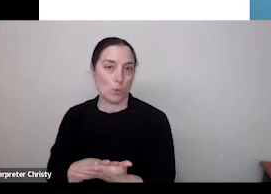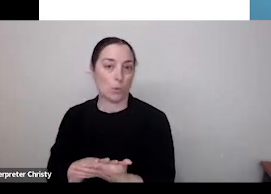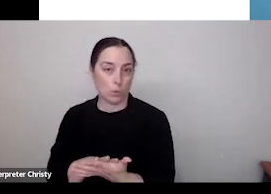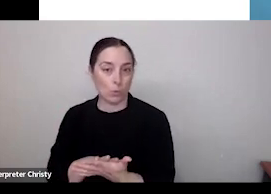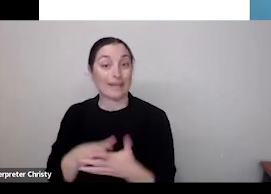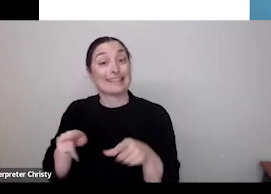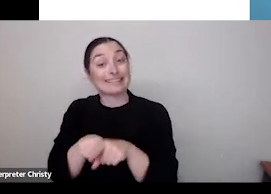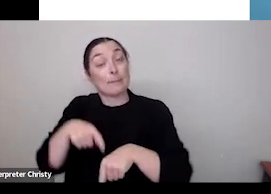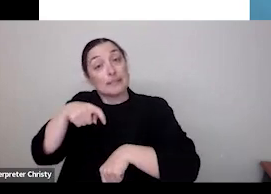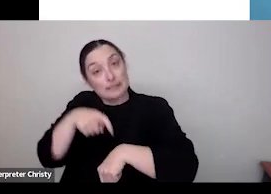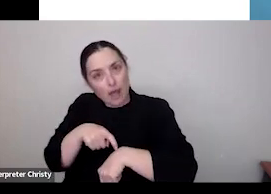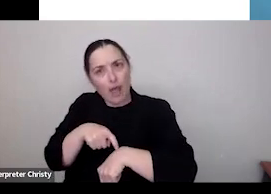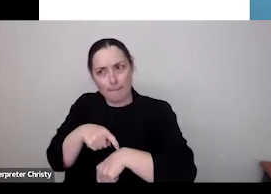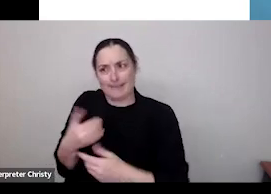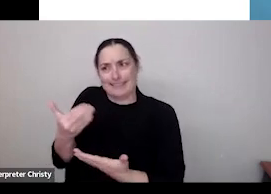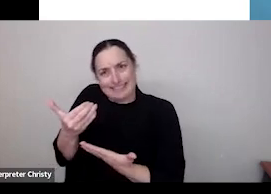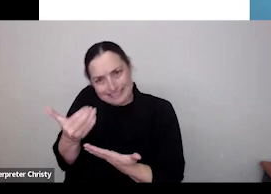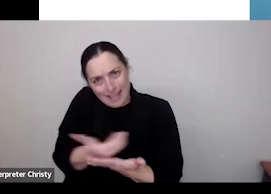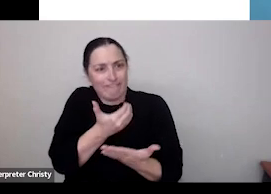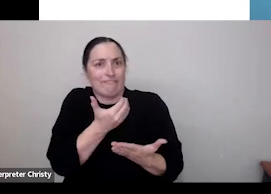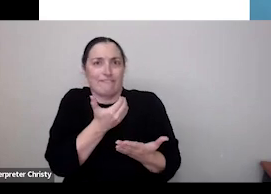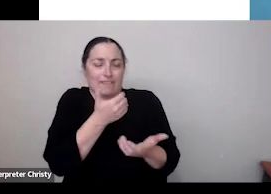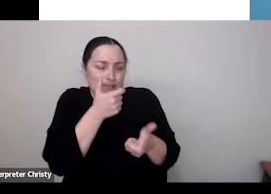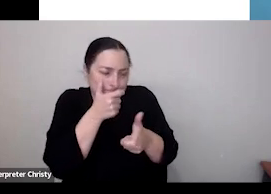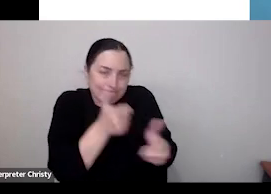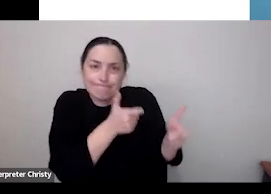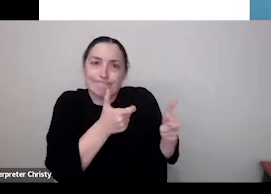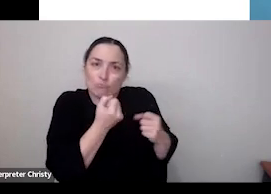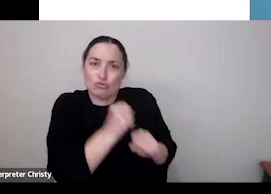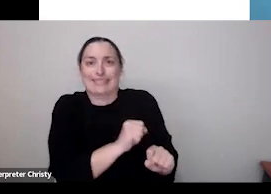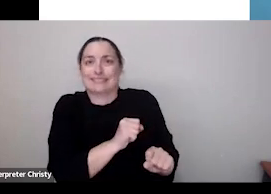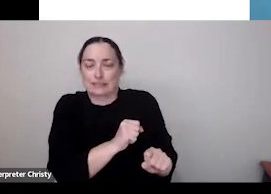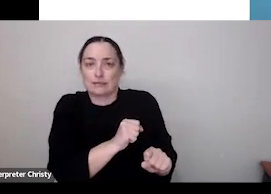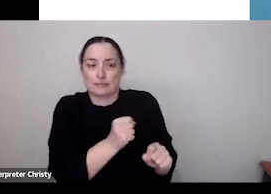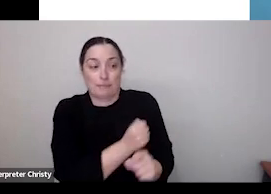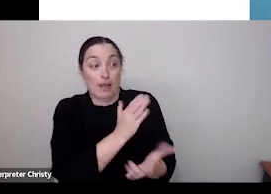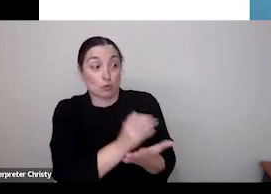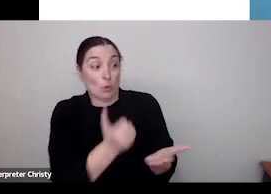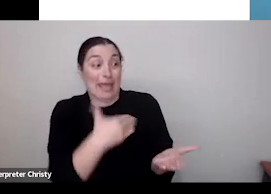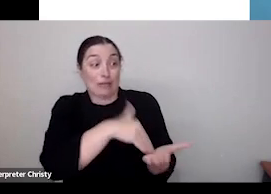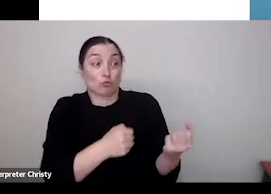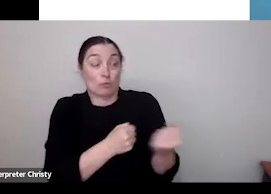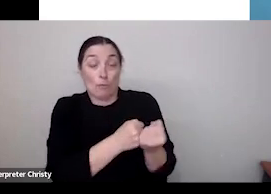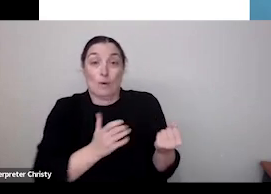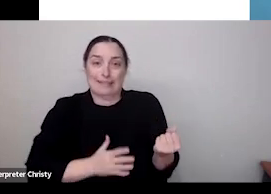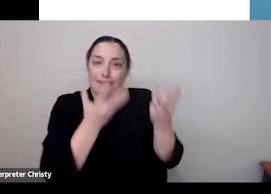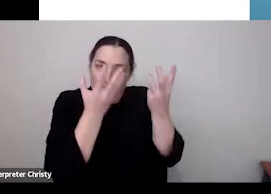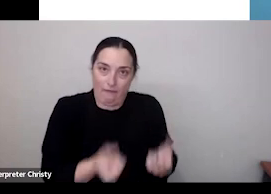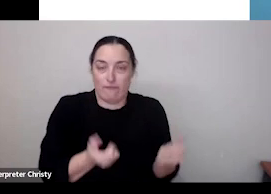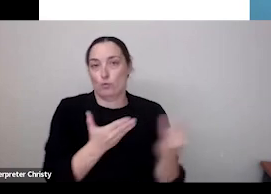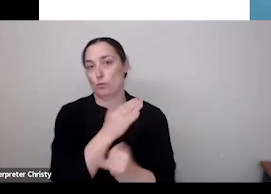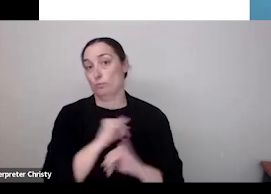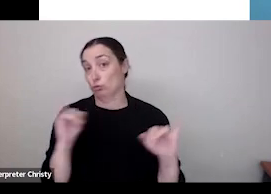same time safeguarded and protected so that their extra support needs are met in emergency